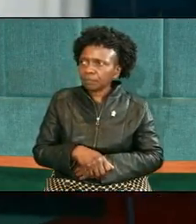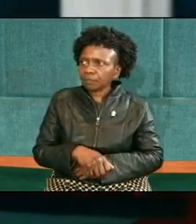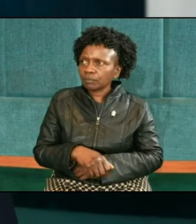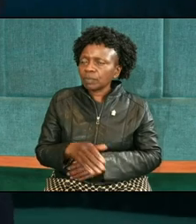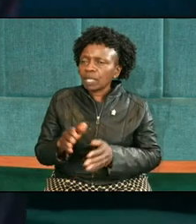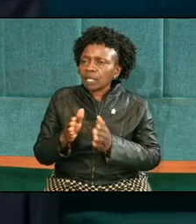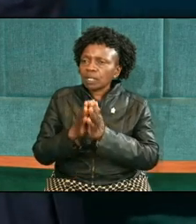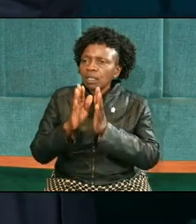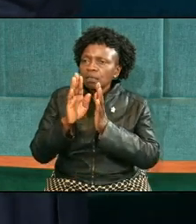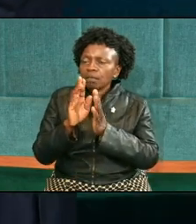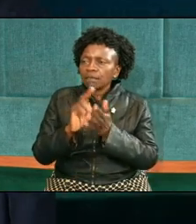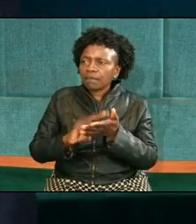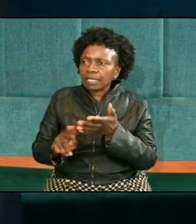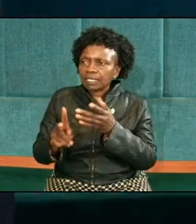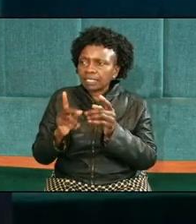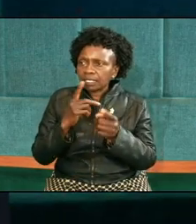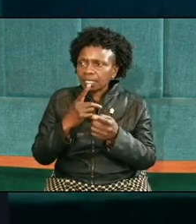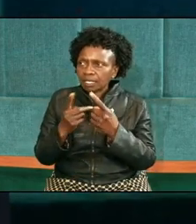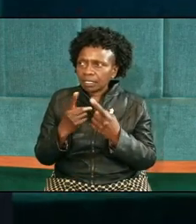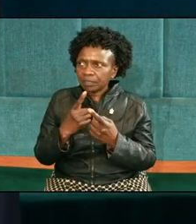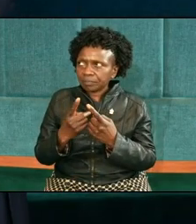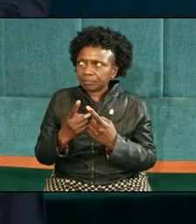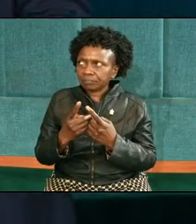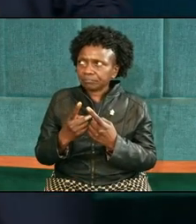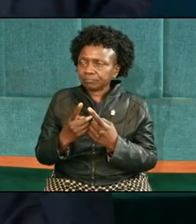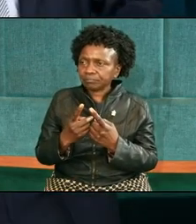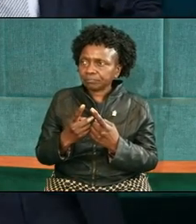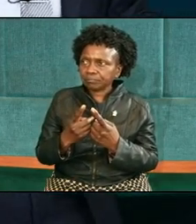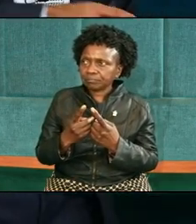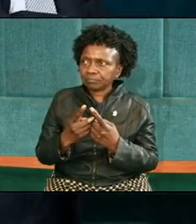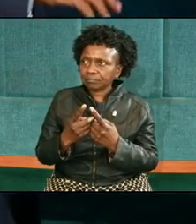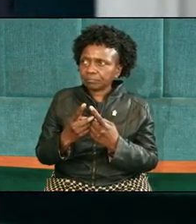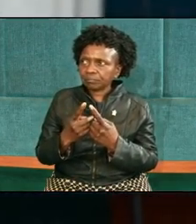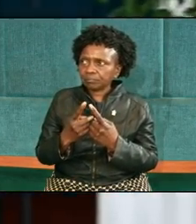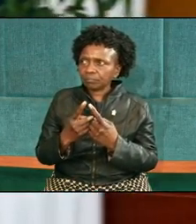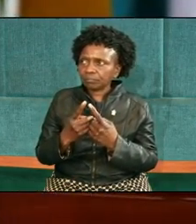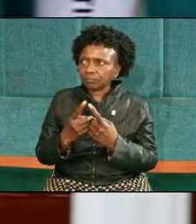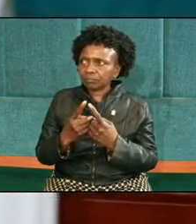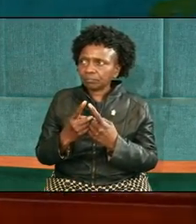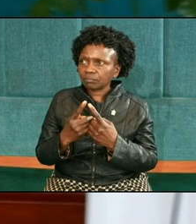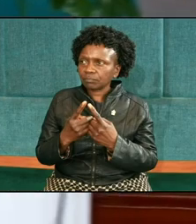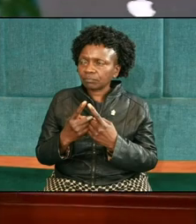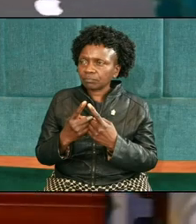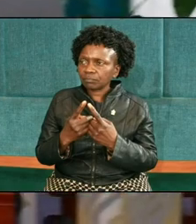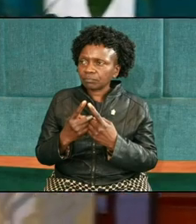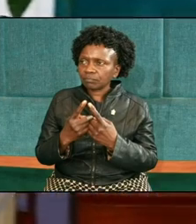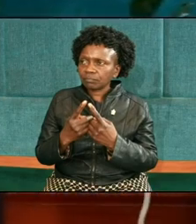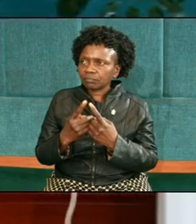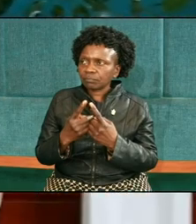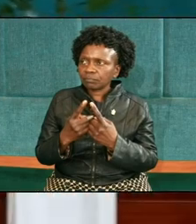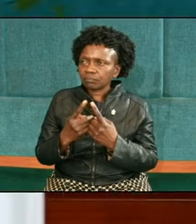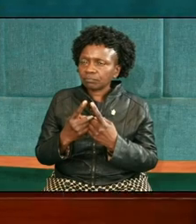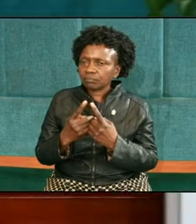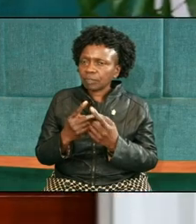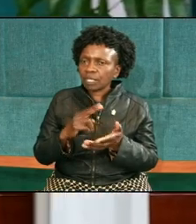And the text says, stay with the preacher. I wrap this up and send you home. The text says,